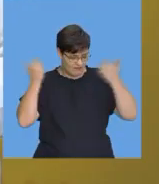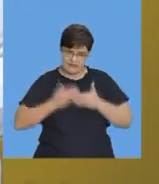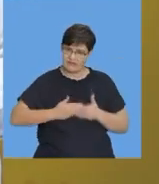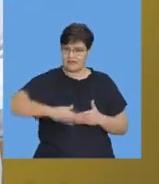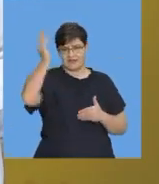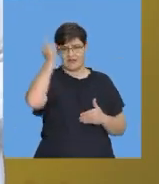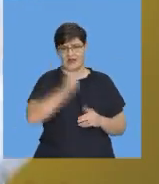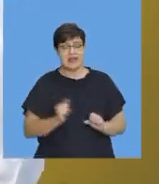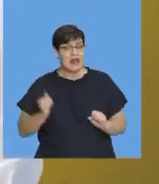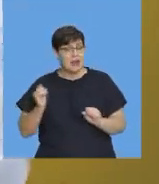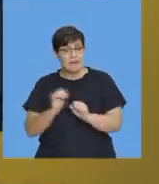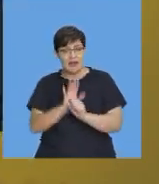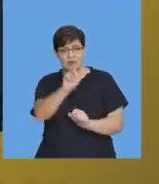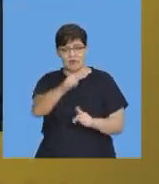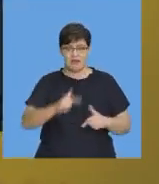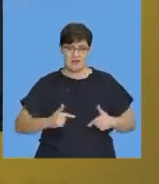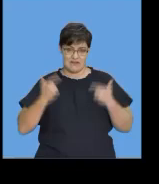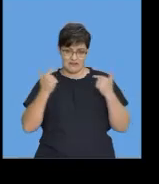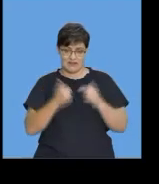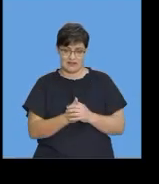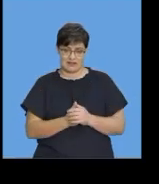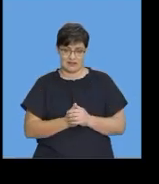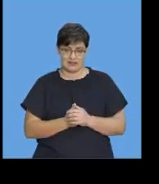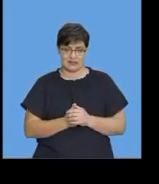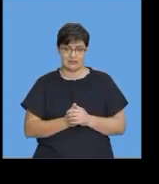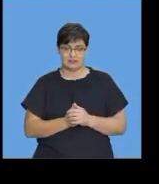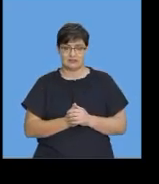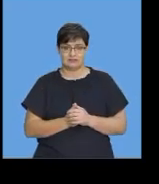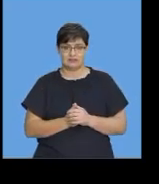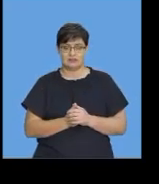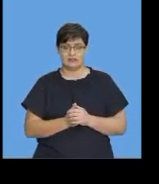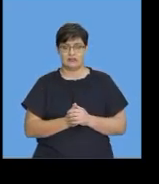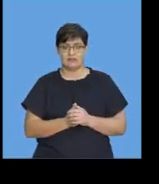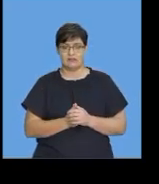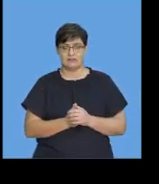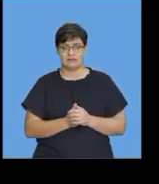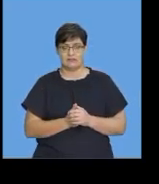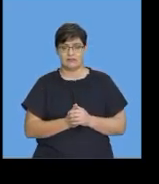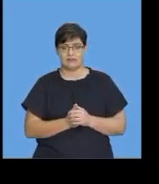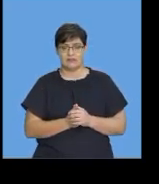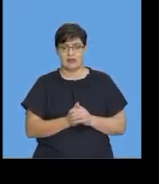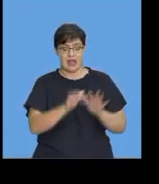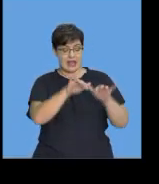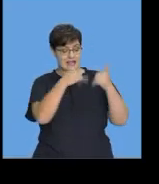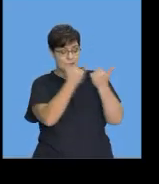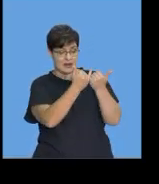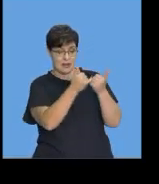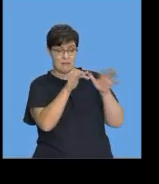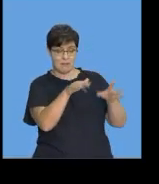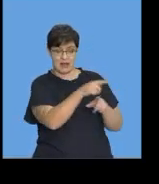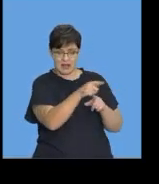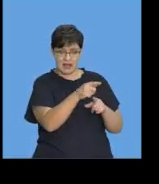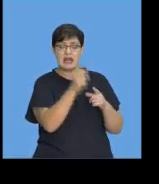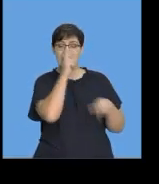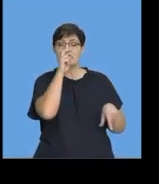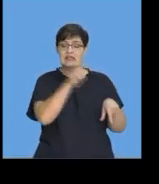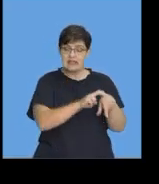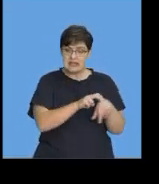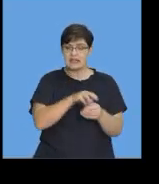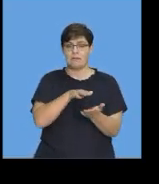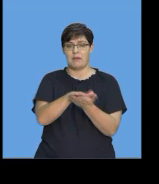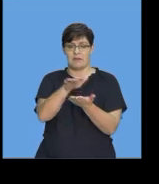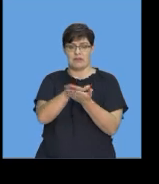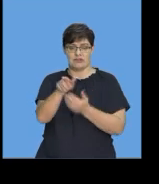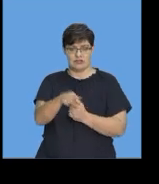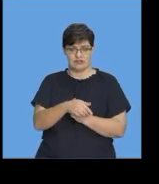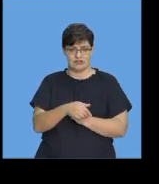our lives. Okay, a company's financial statements need to be published. Remember,